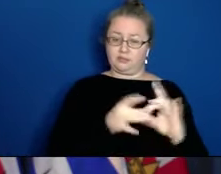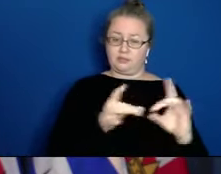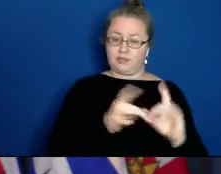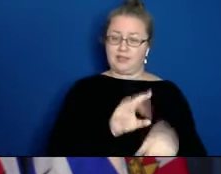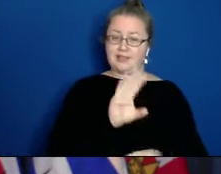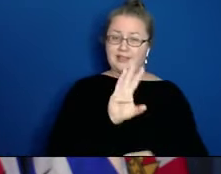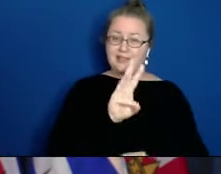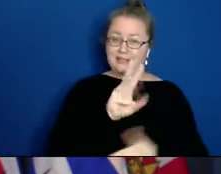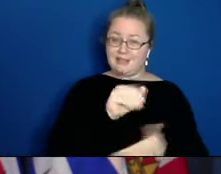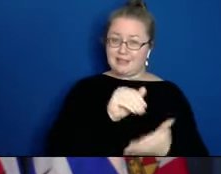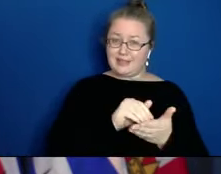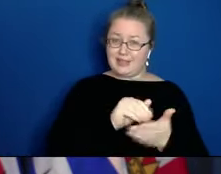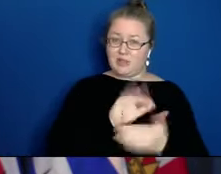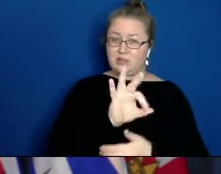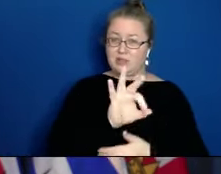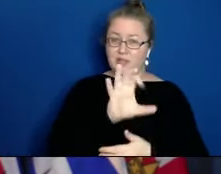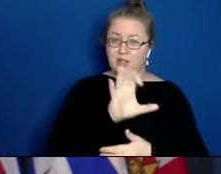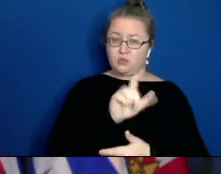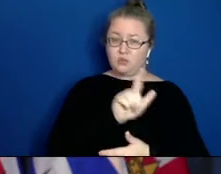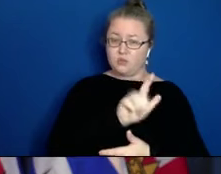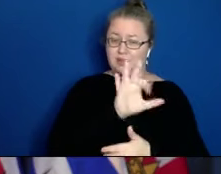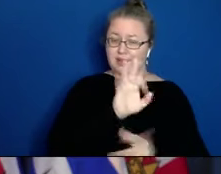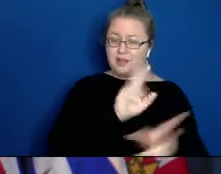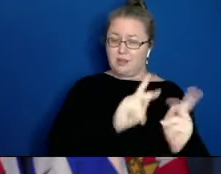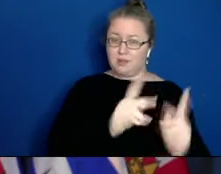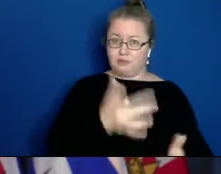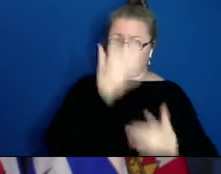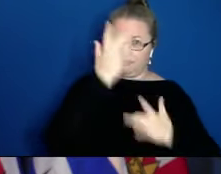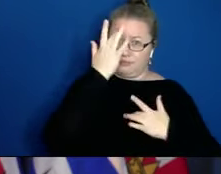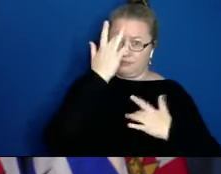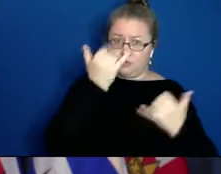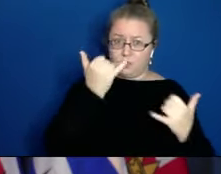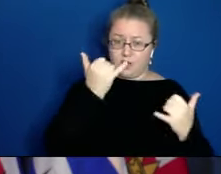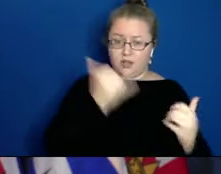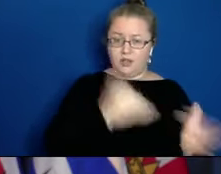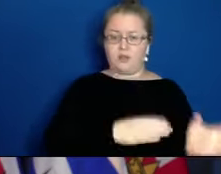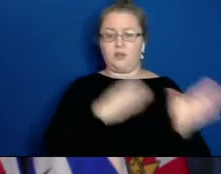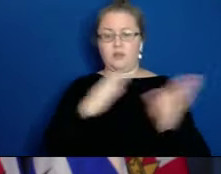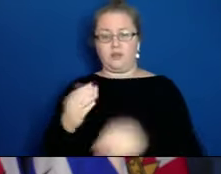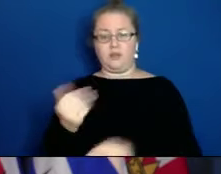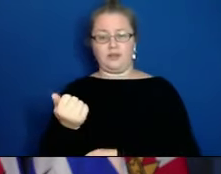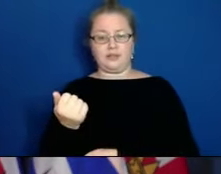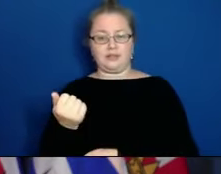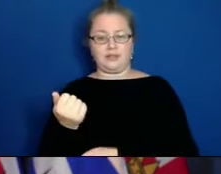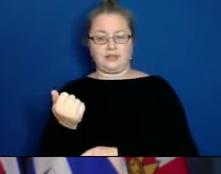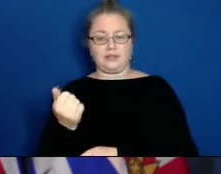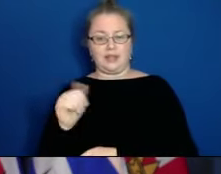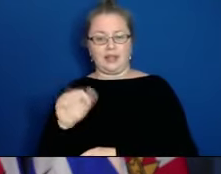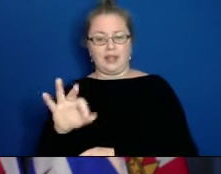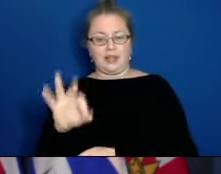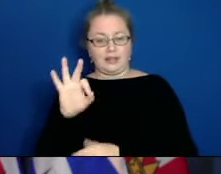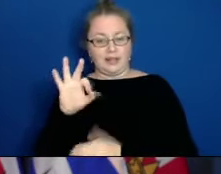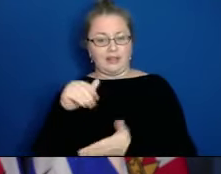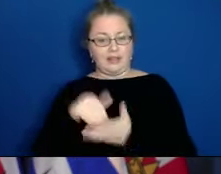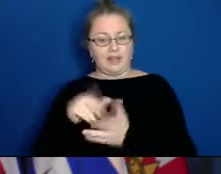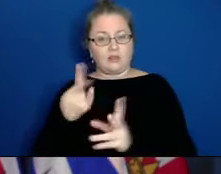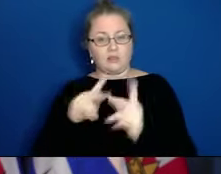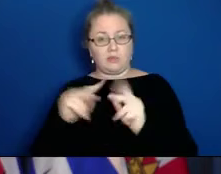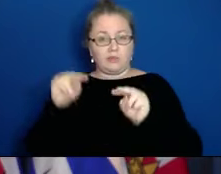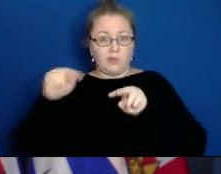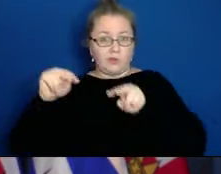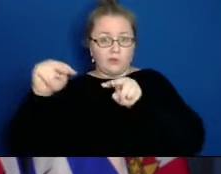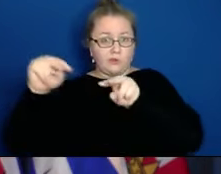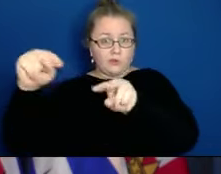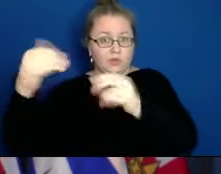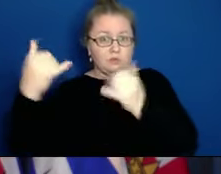9,977 people in isolation under public health surveillance, and of course, significant numbers of people in